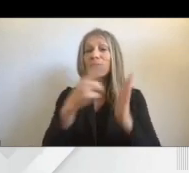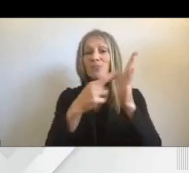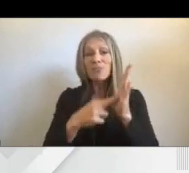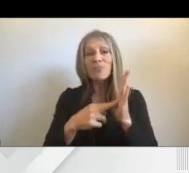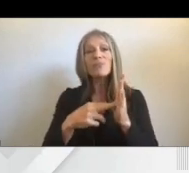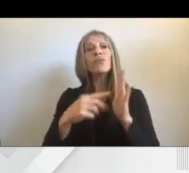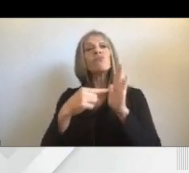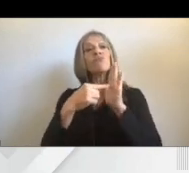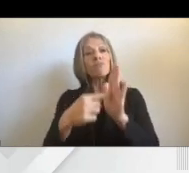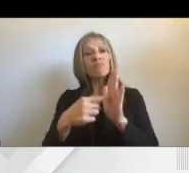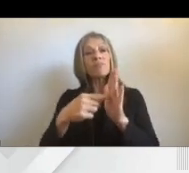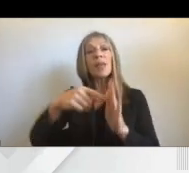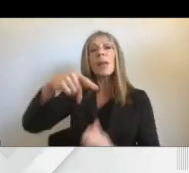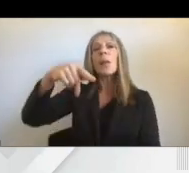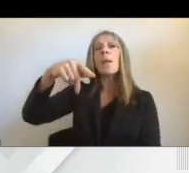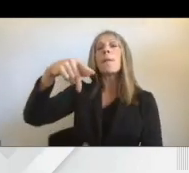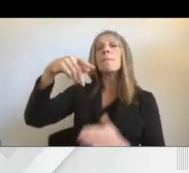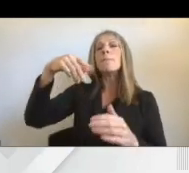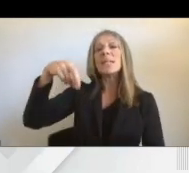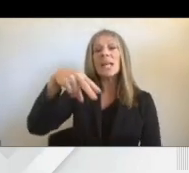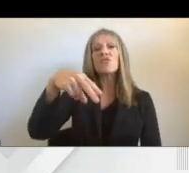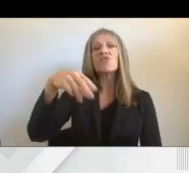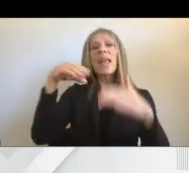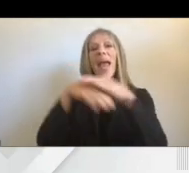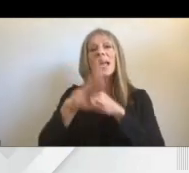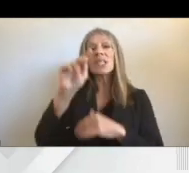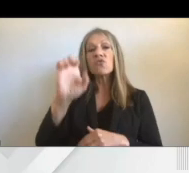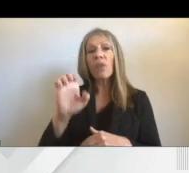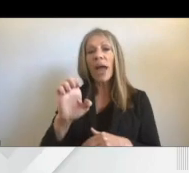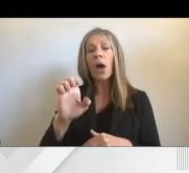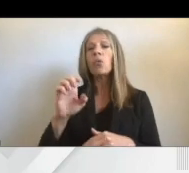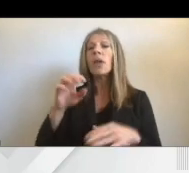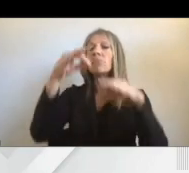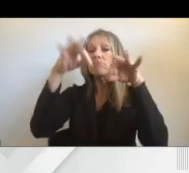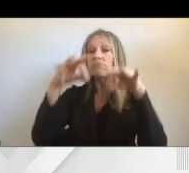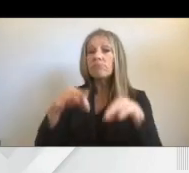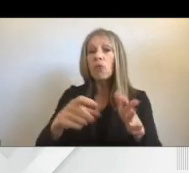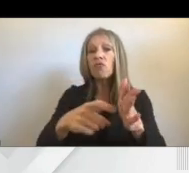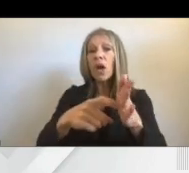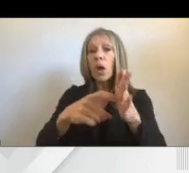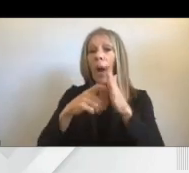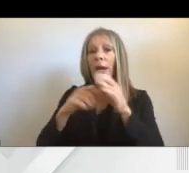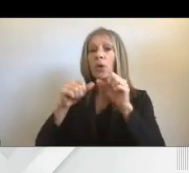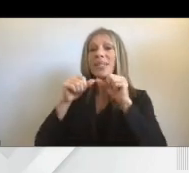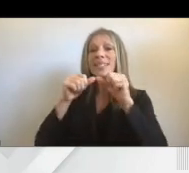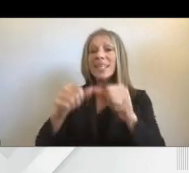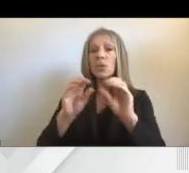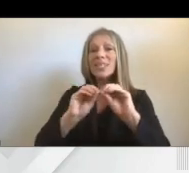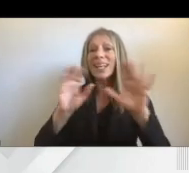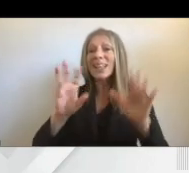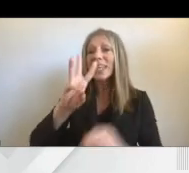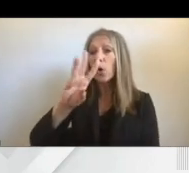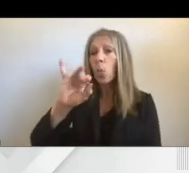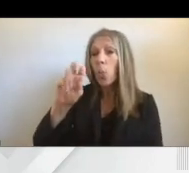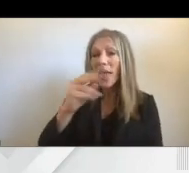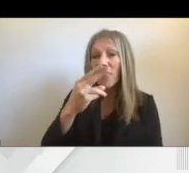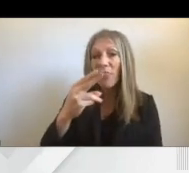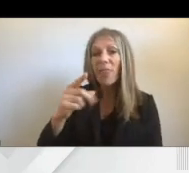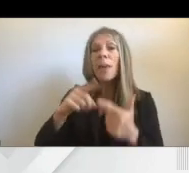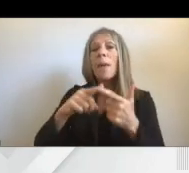pedestrian access route specifications. And so it goes into the required continuous clear width, passing